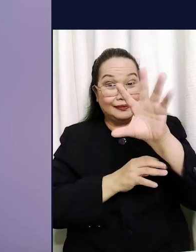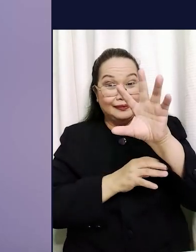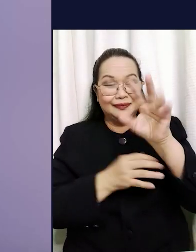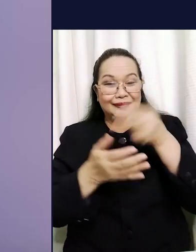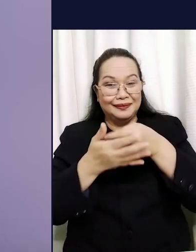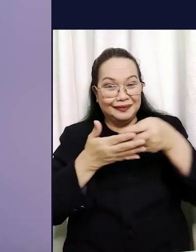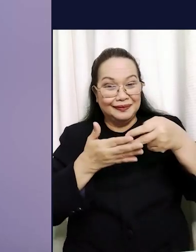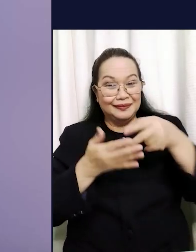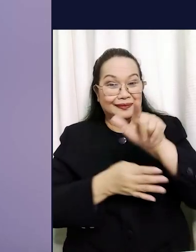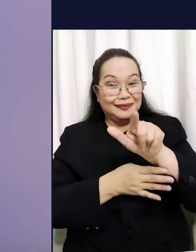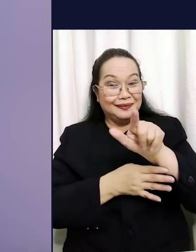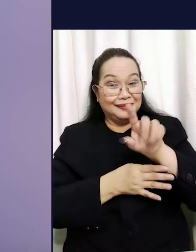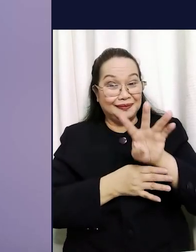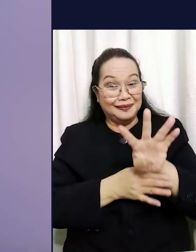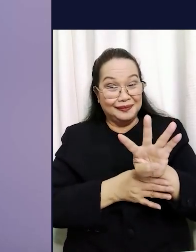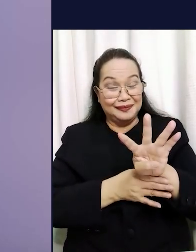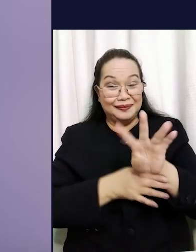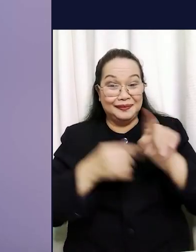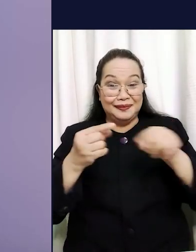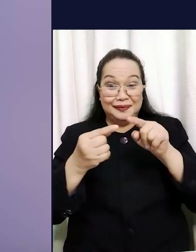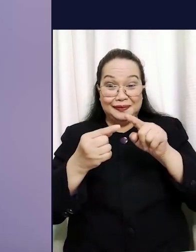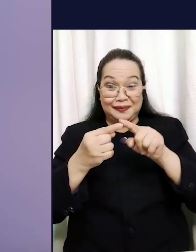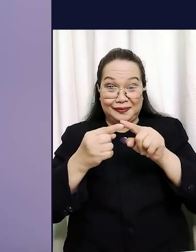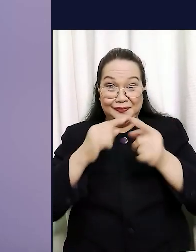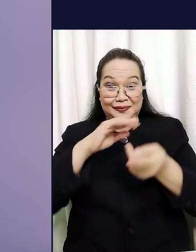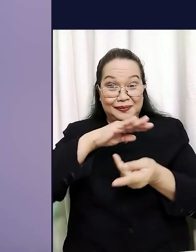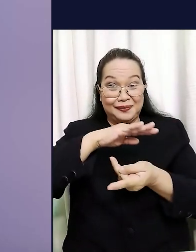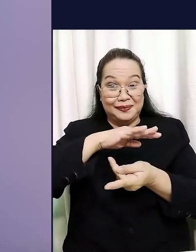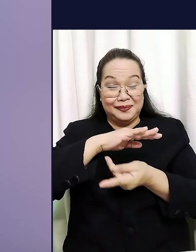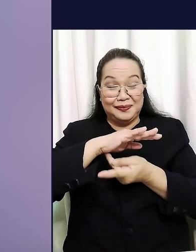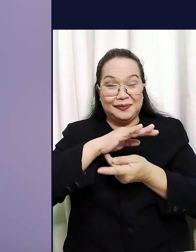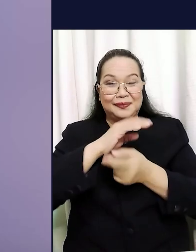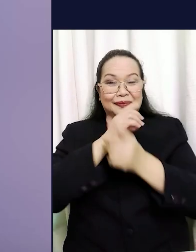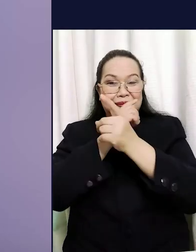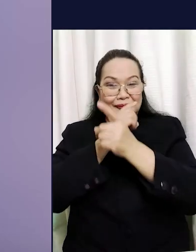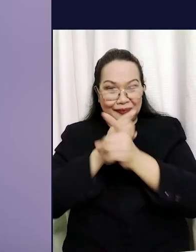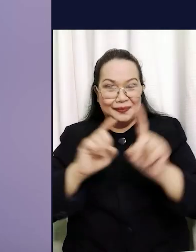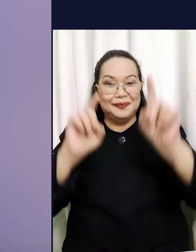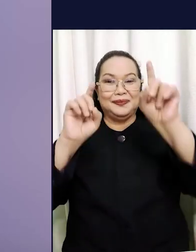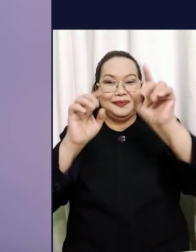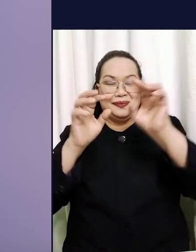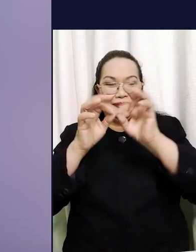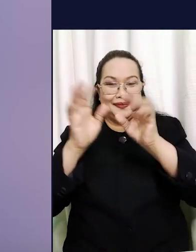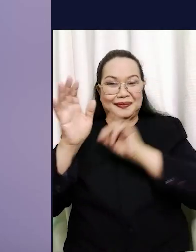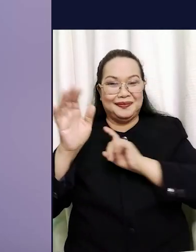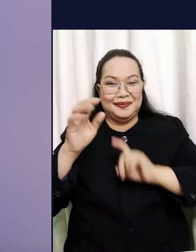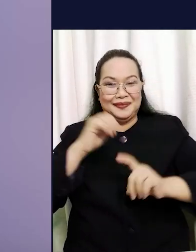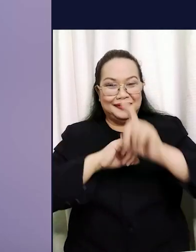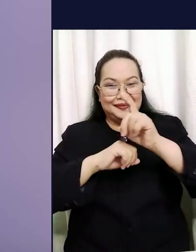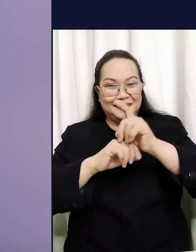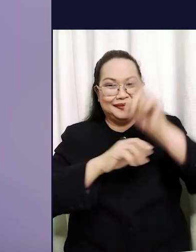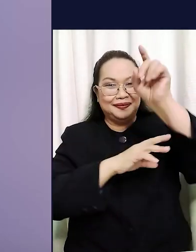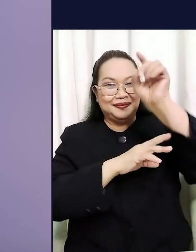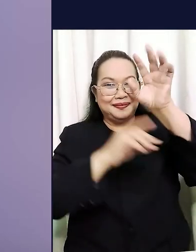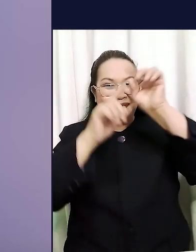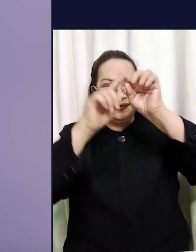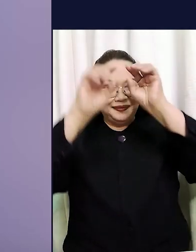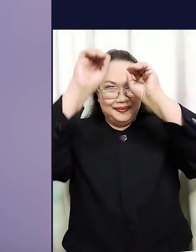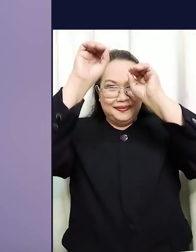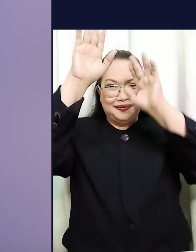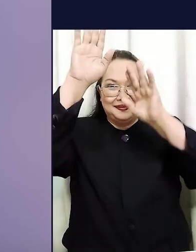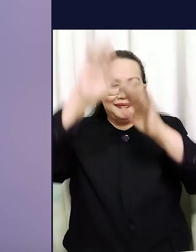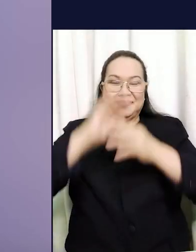Paul refers to in 1 Corinthians chapter 15, verse 24. When Apostle